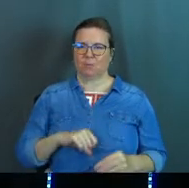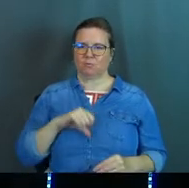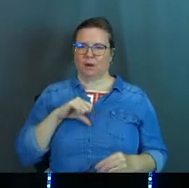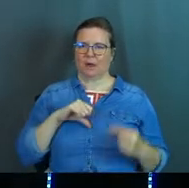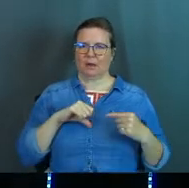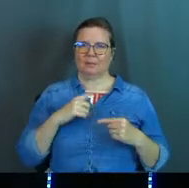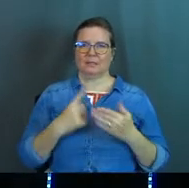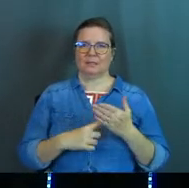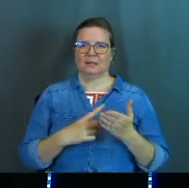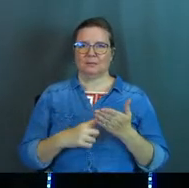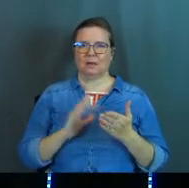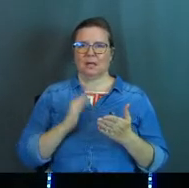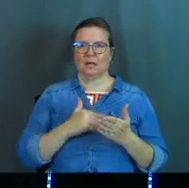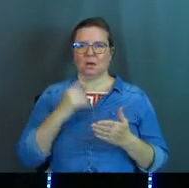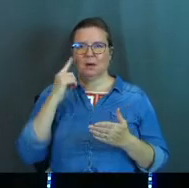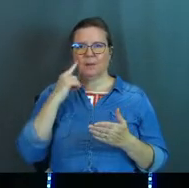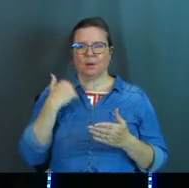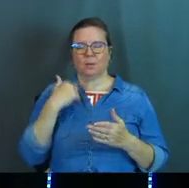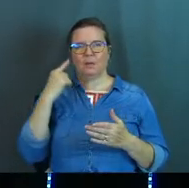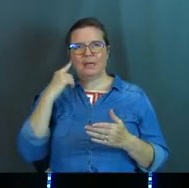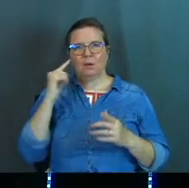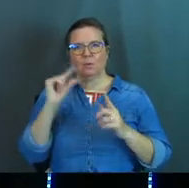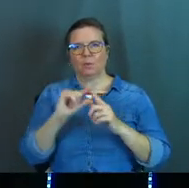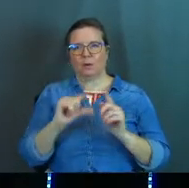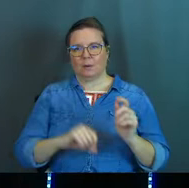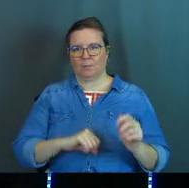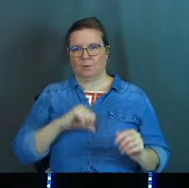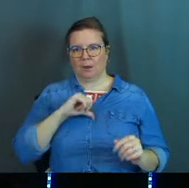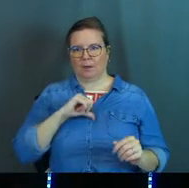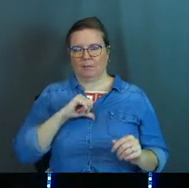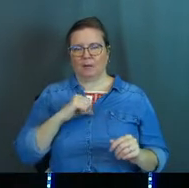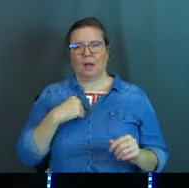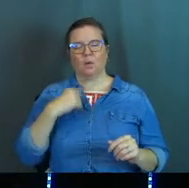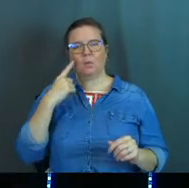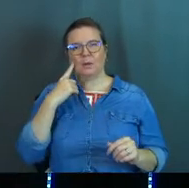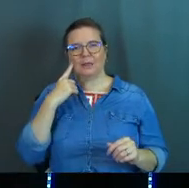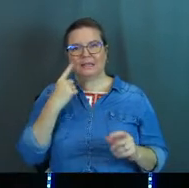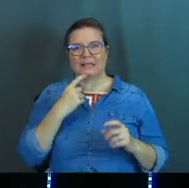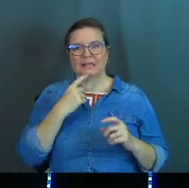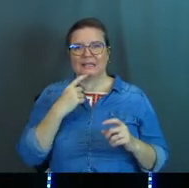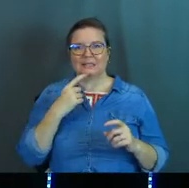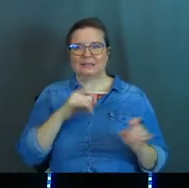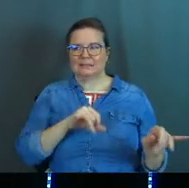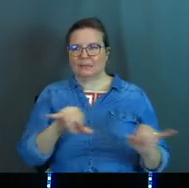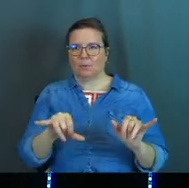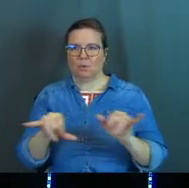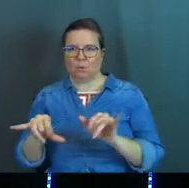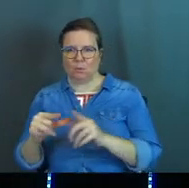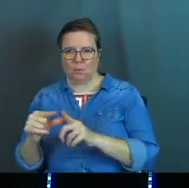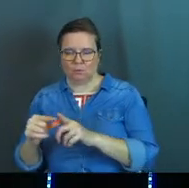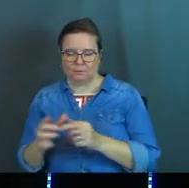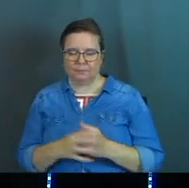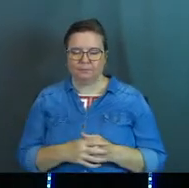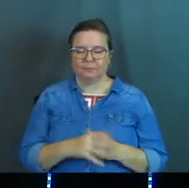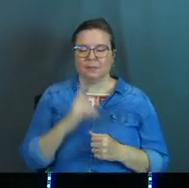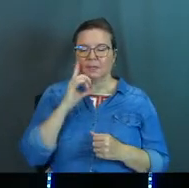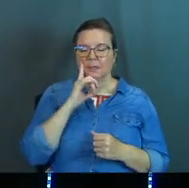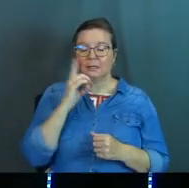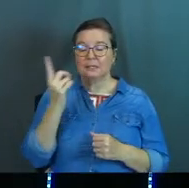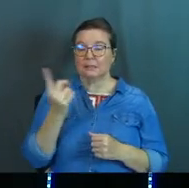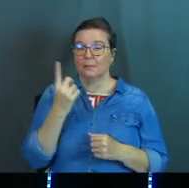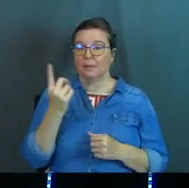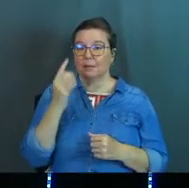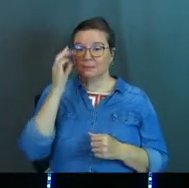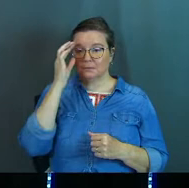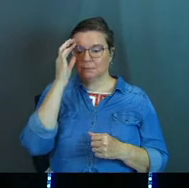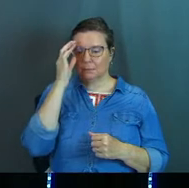because sometimes in our minds, we hear the word pride, and we think synonyms in our mind. We think that